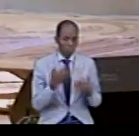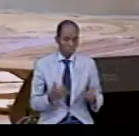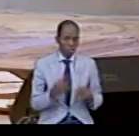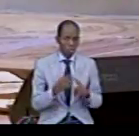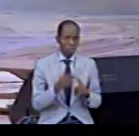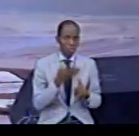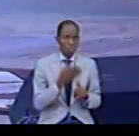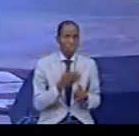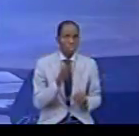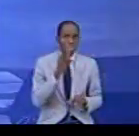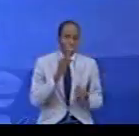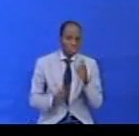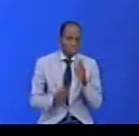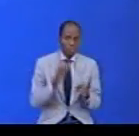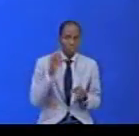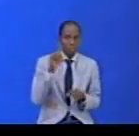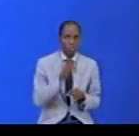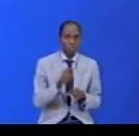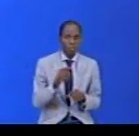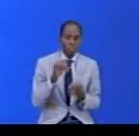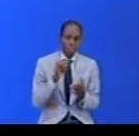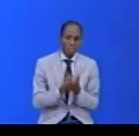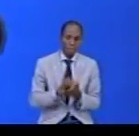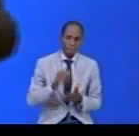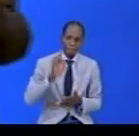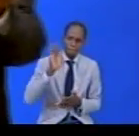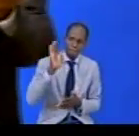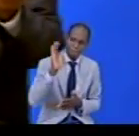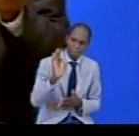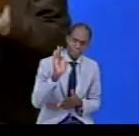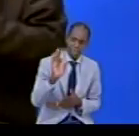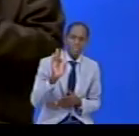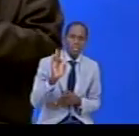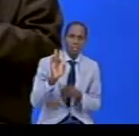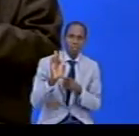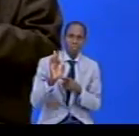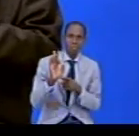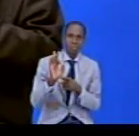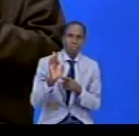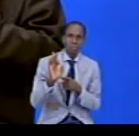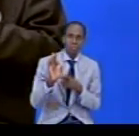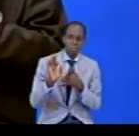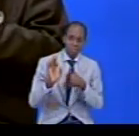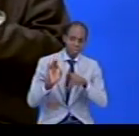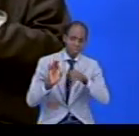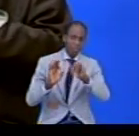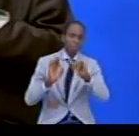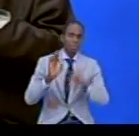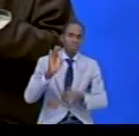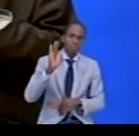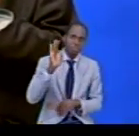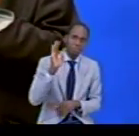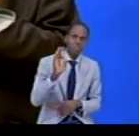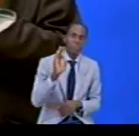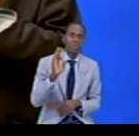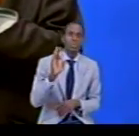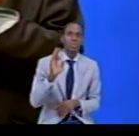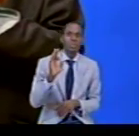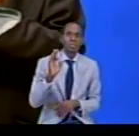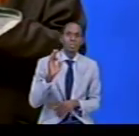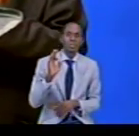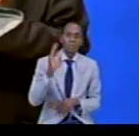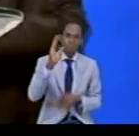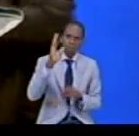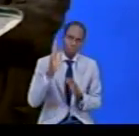that Ministries that was still the minister the preacher